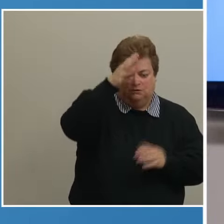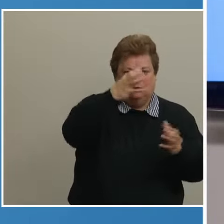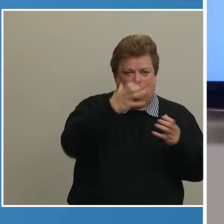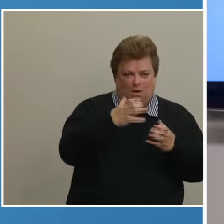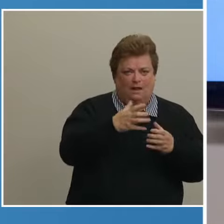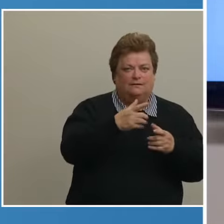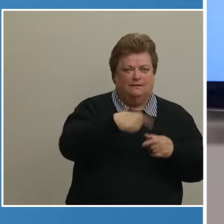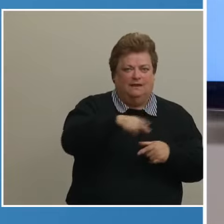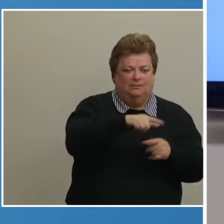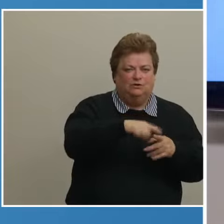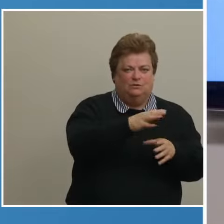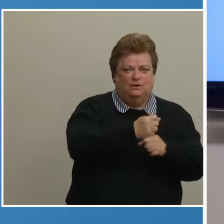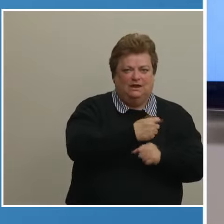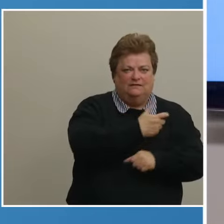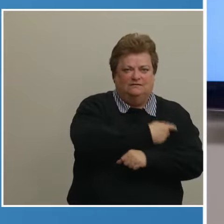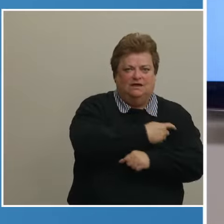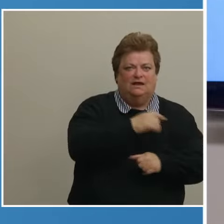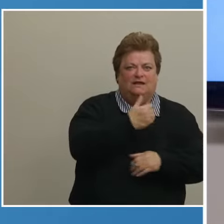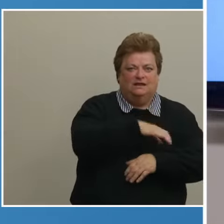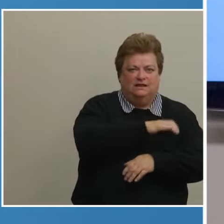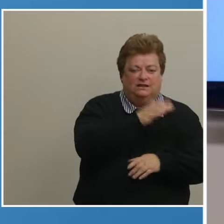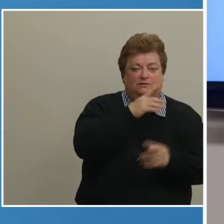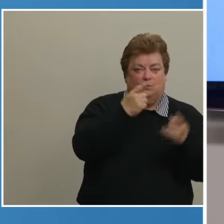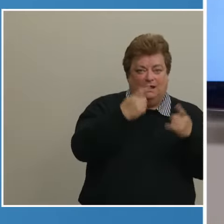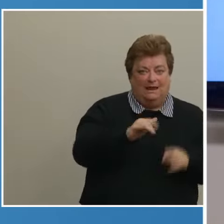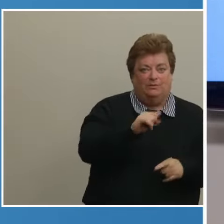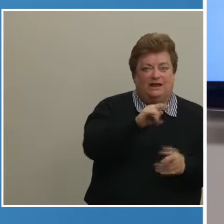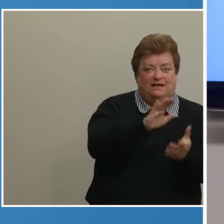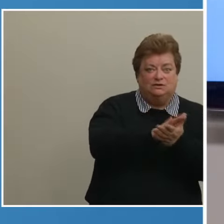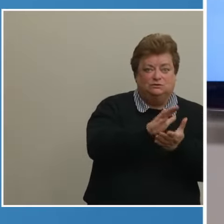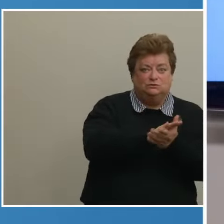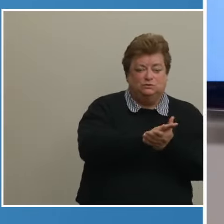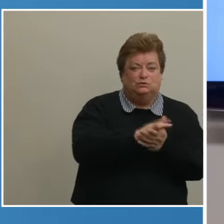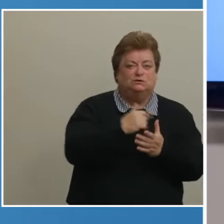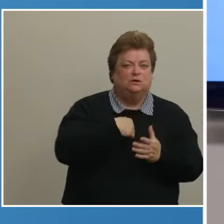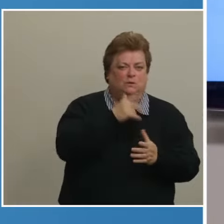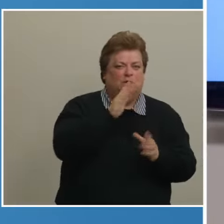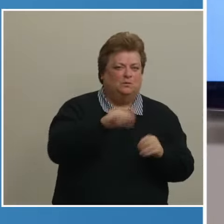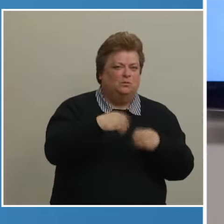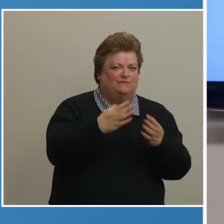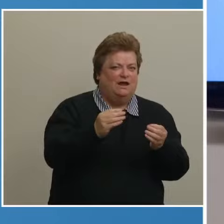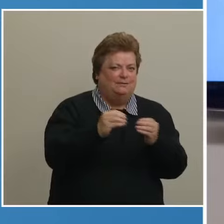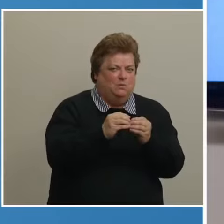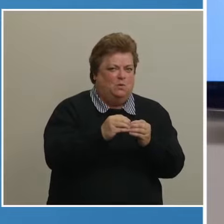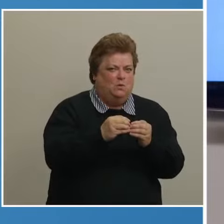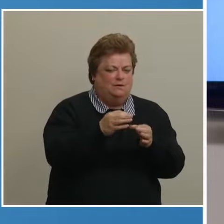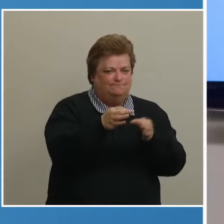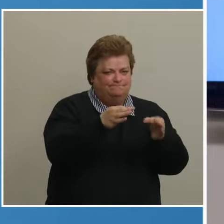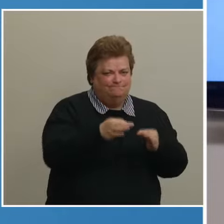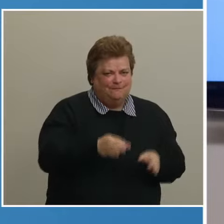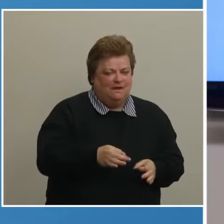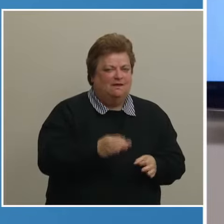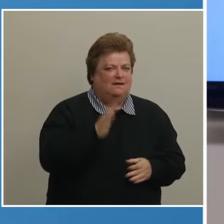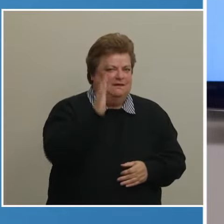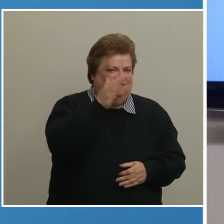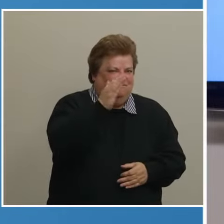the vaccine. The clinics will be held at the schools, and we will be providing more details in the very near